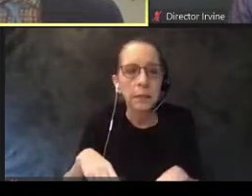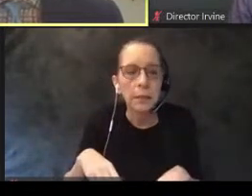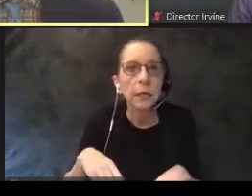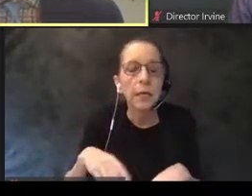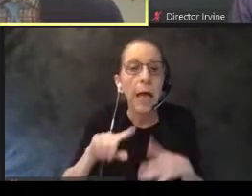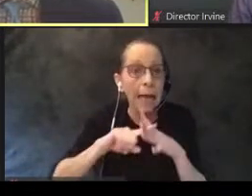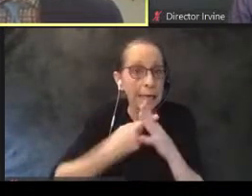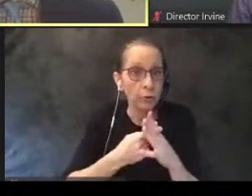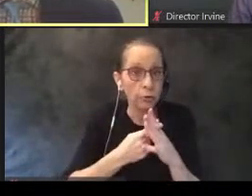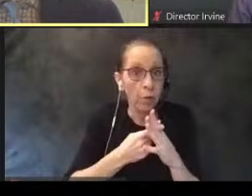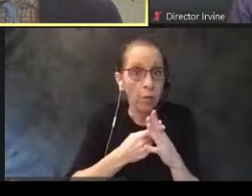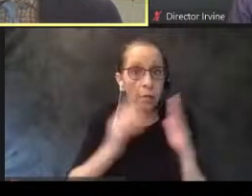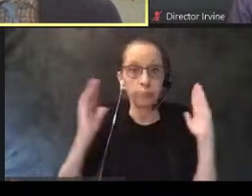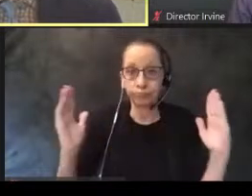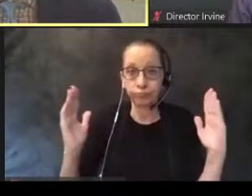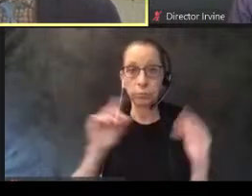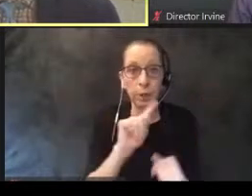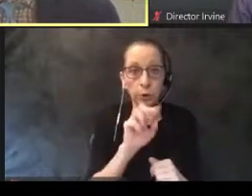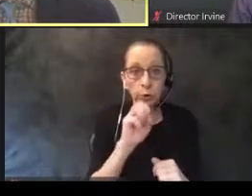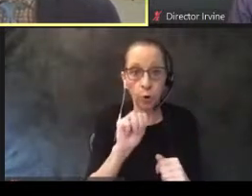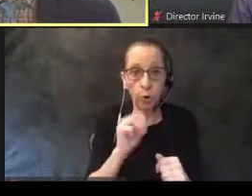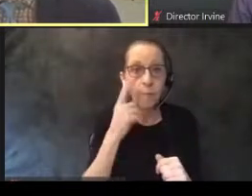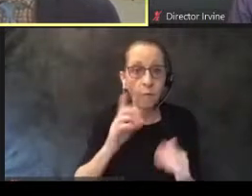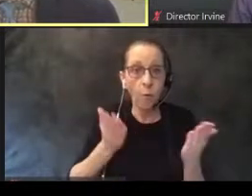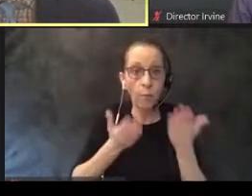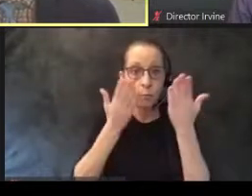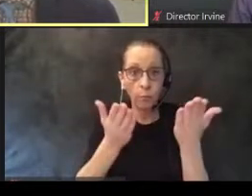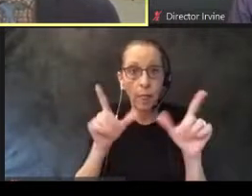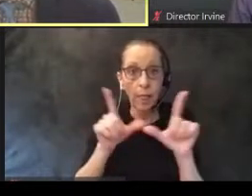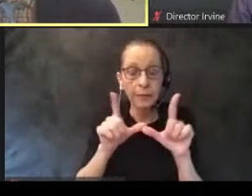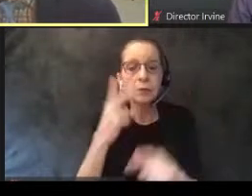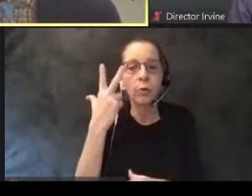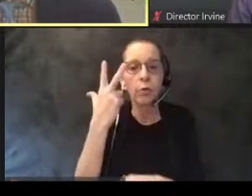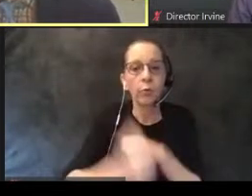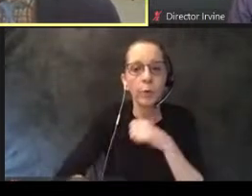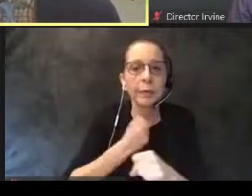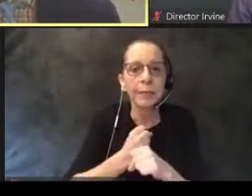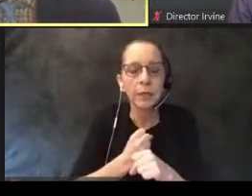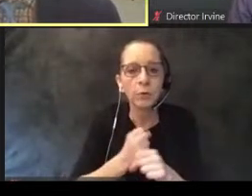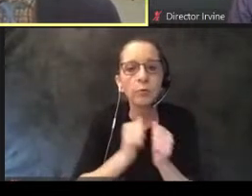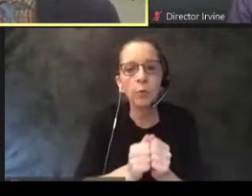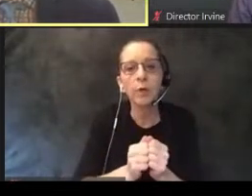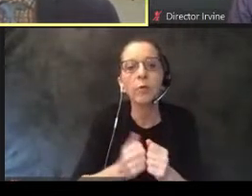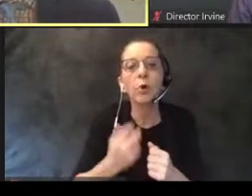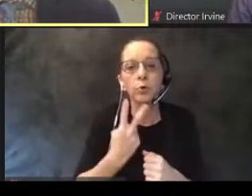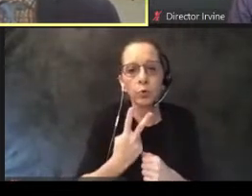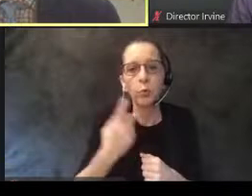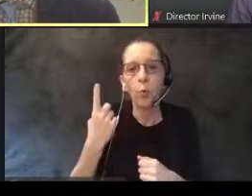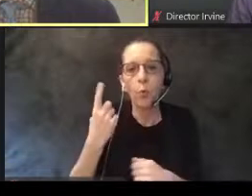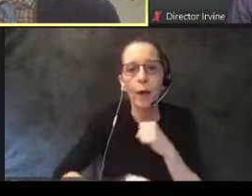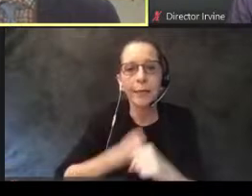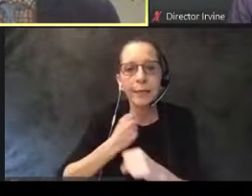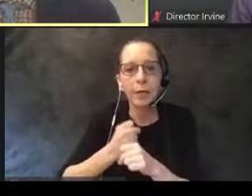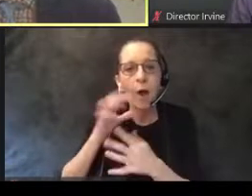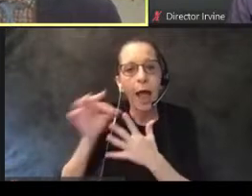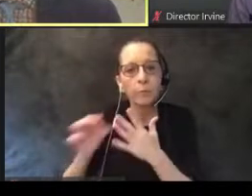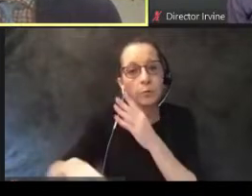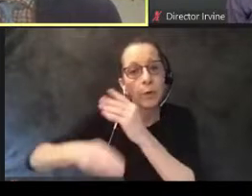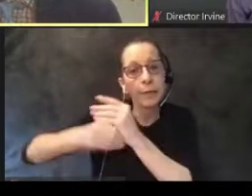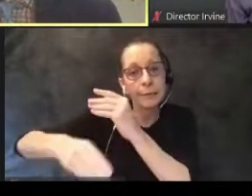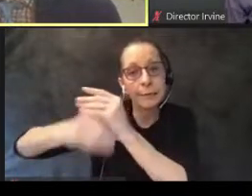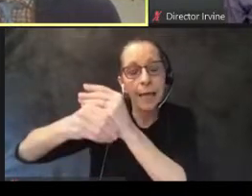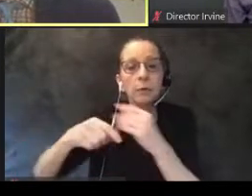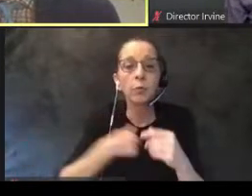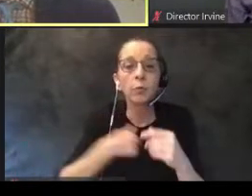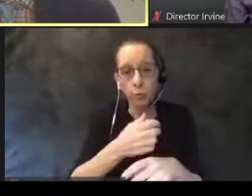term of the proposed license agreement is for 3 years with 2 one-year options to extend. And while